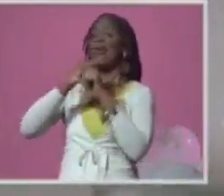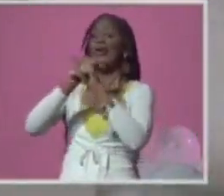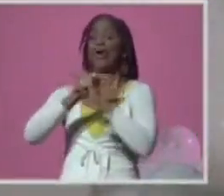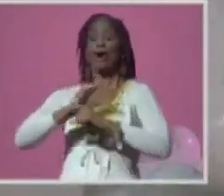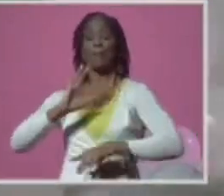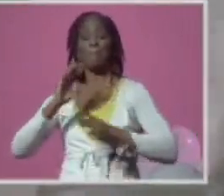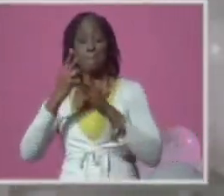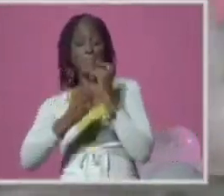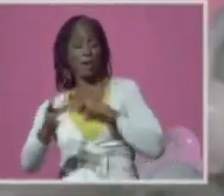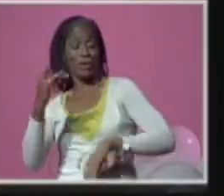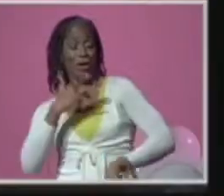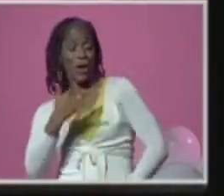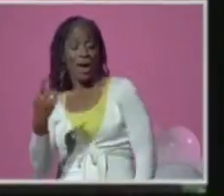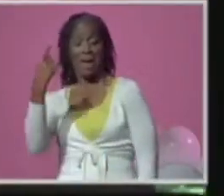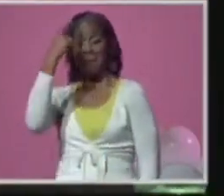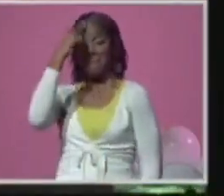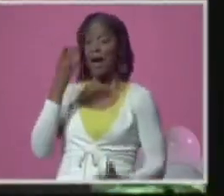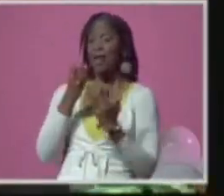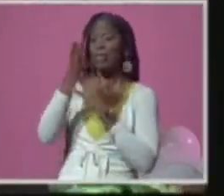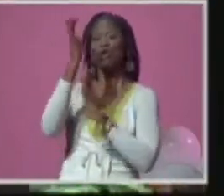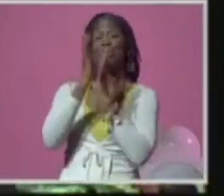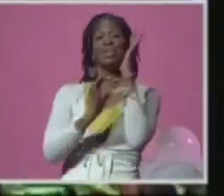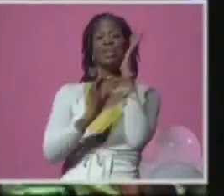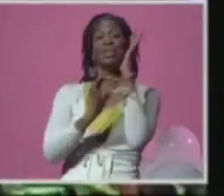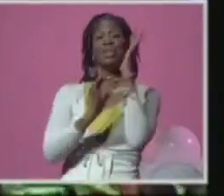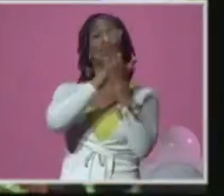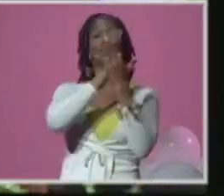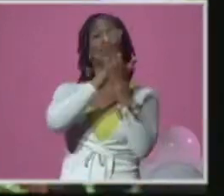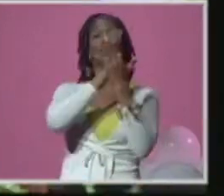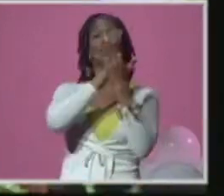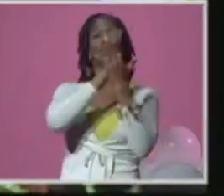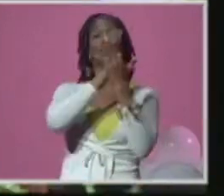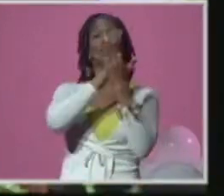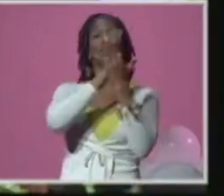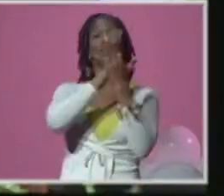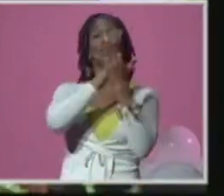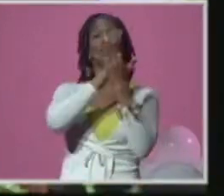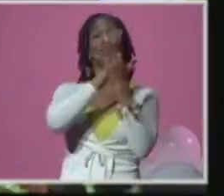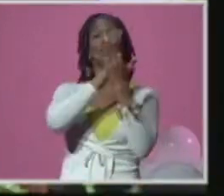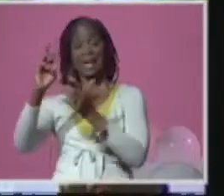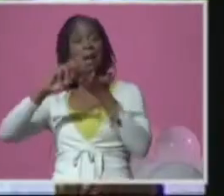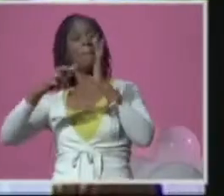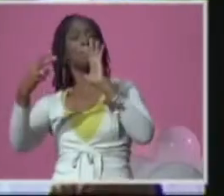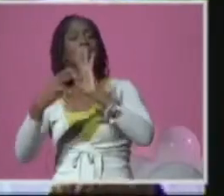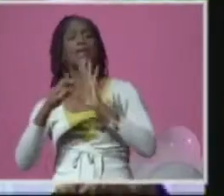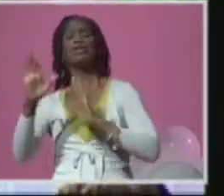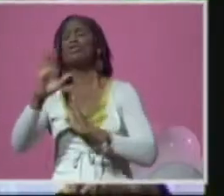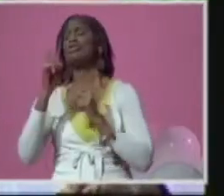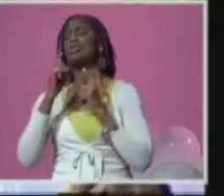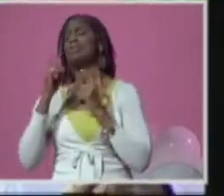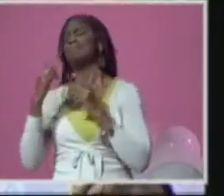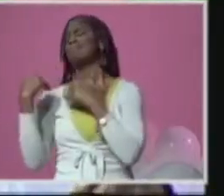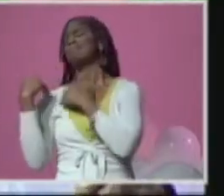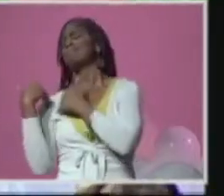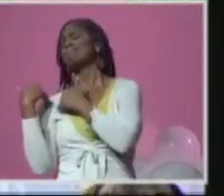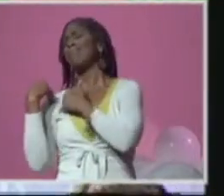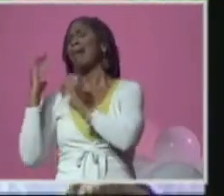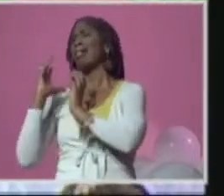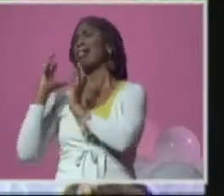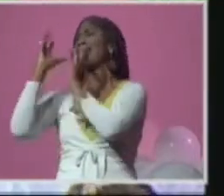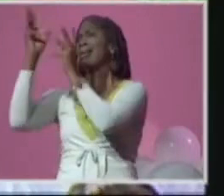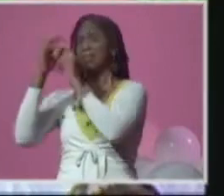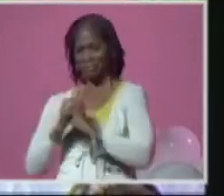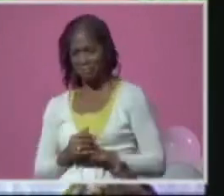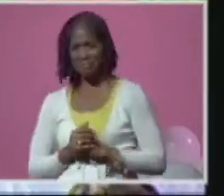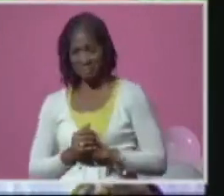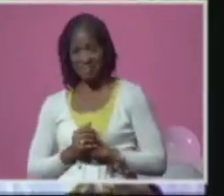your mind through Christ Jesus. See, cast your cares on God. God cares for you. The champ